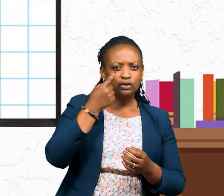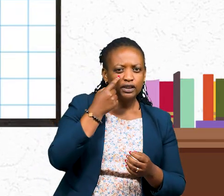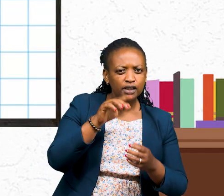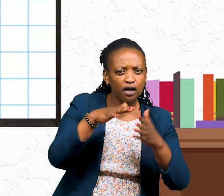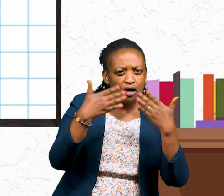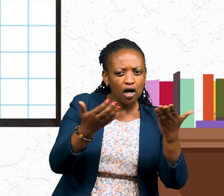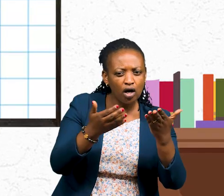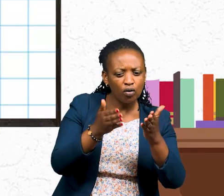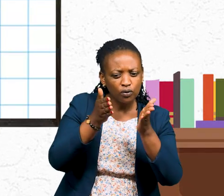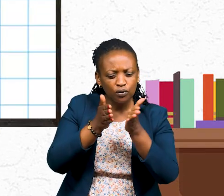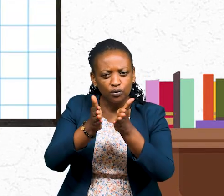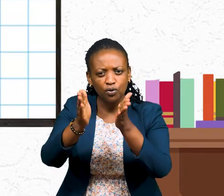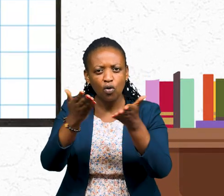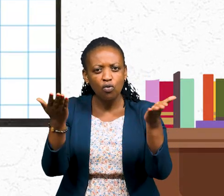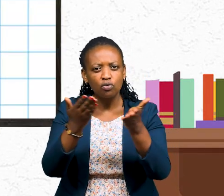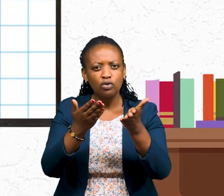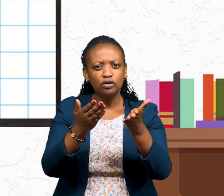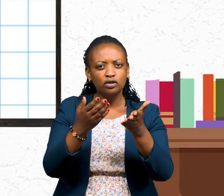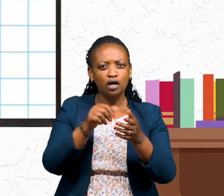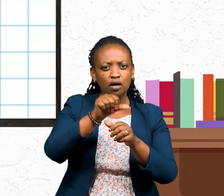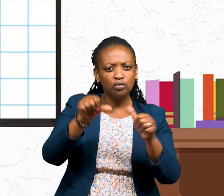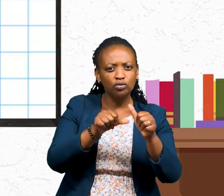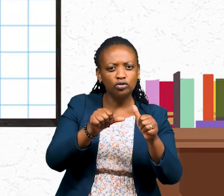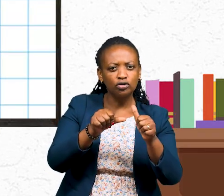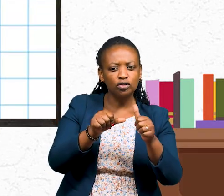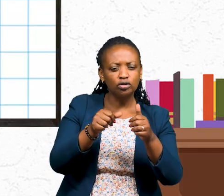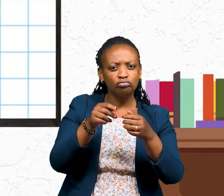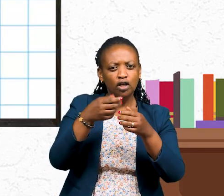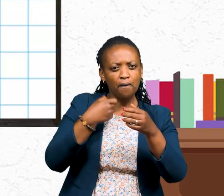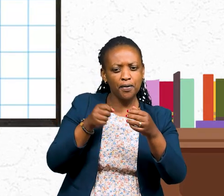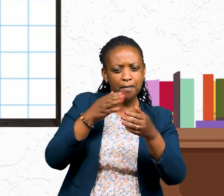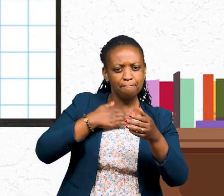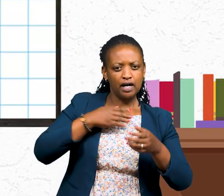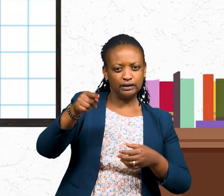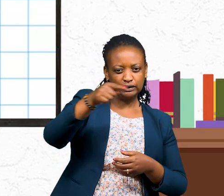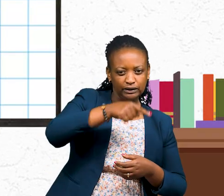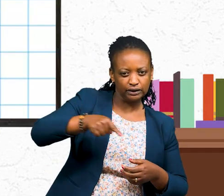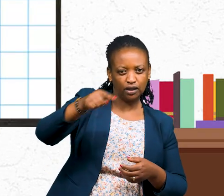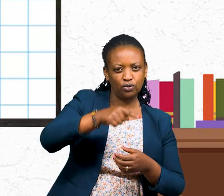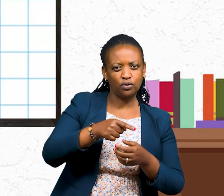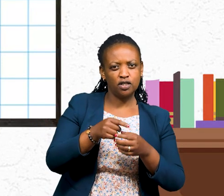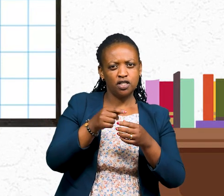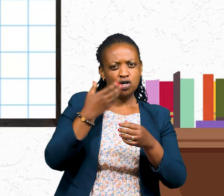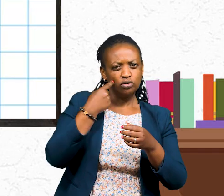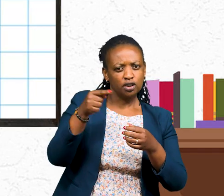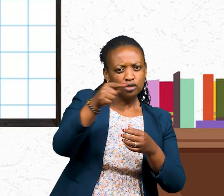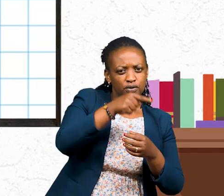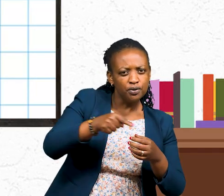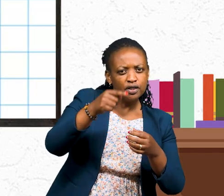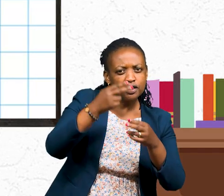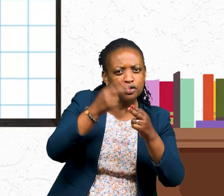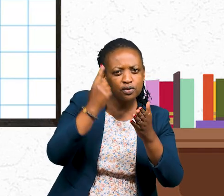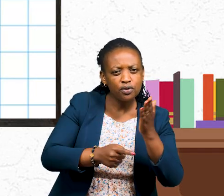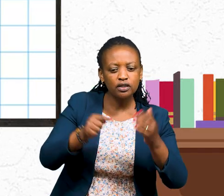pink line as if it was a piece of string and lay it flat after I have wrapped it around the distance of my circle. This going around the